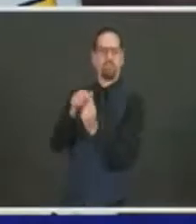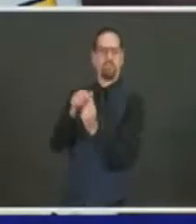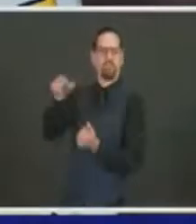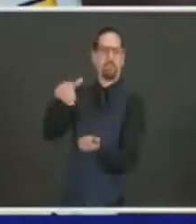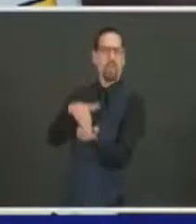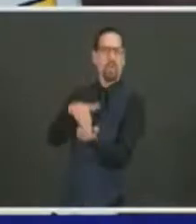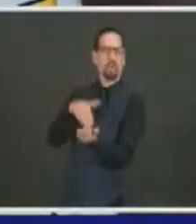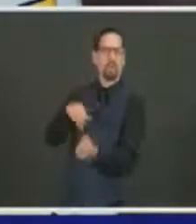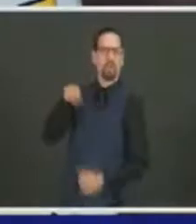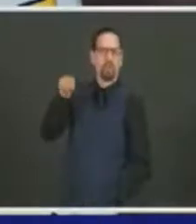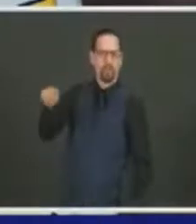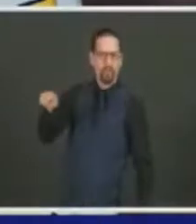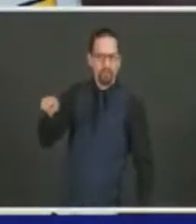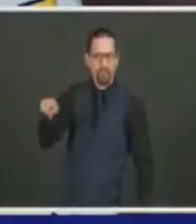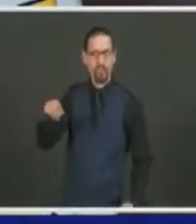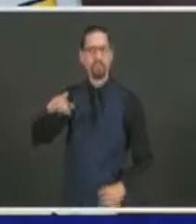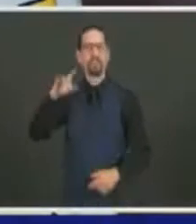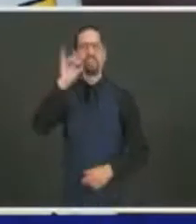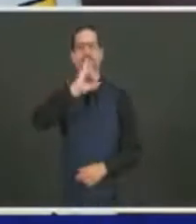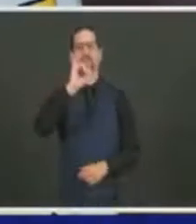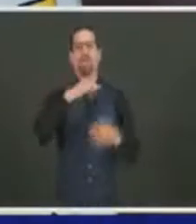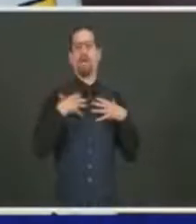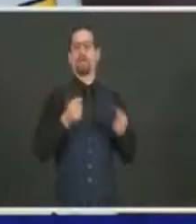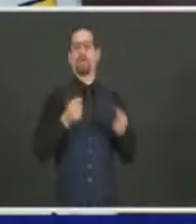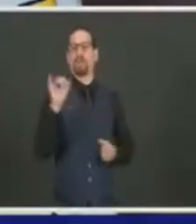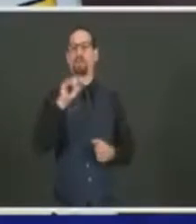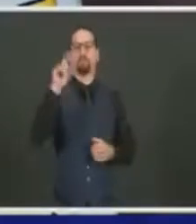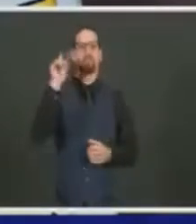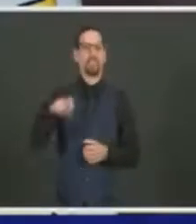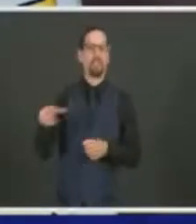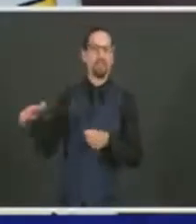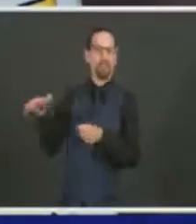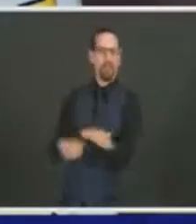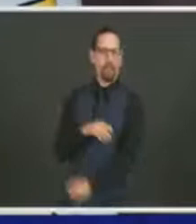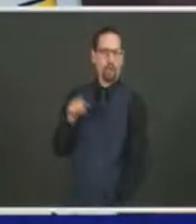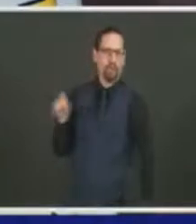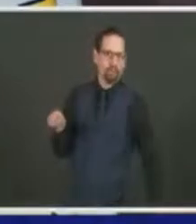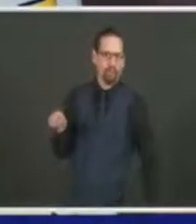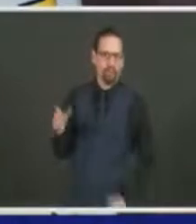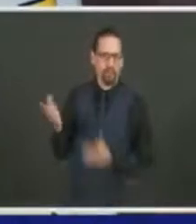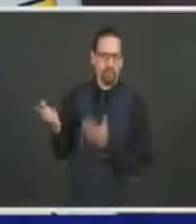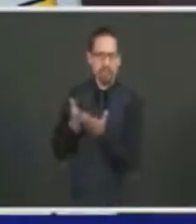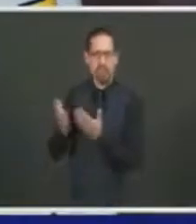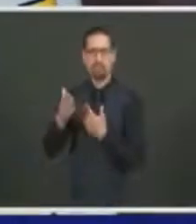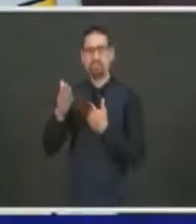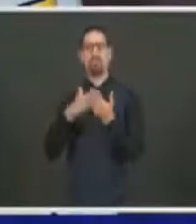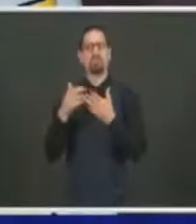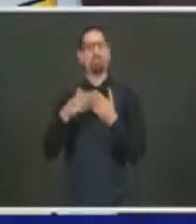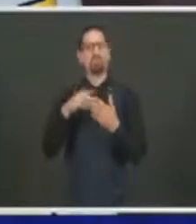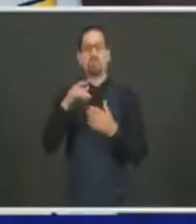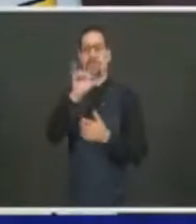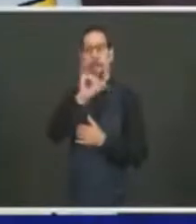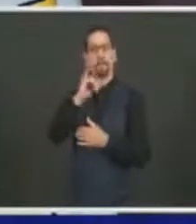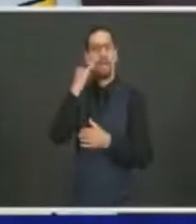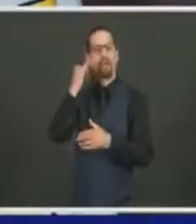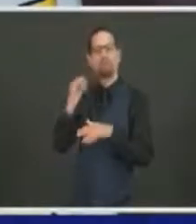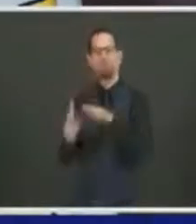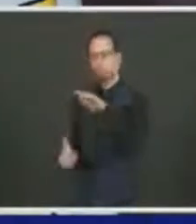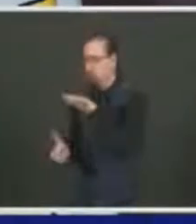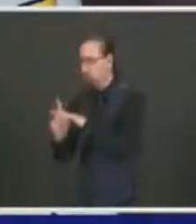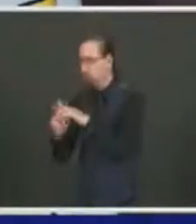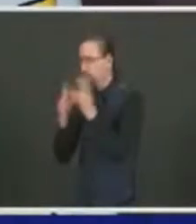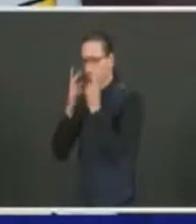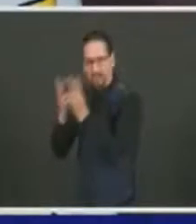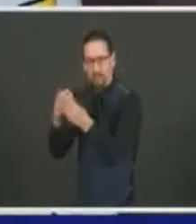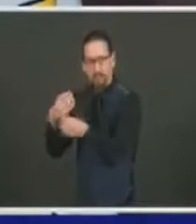same by insurance companies as they would be for that procedure if it were done in an office. Anecdotally, I will tell you,